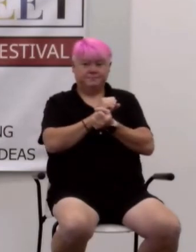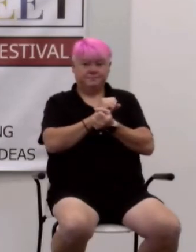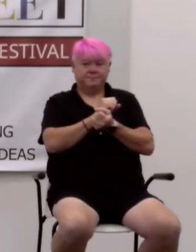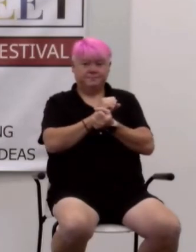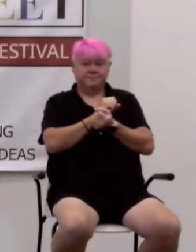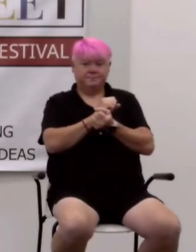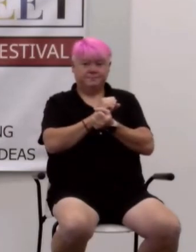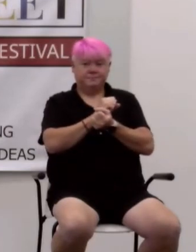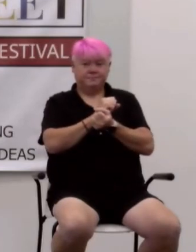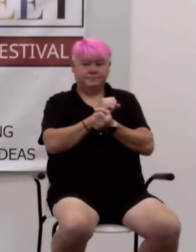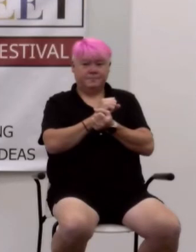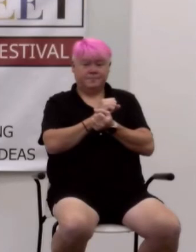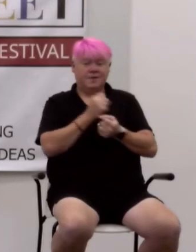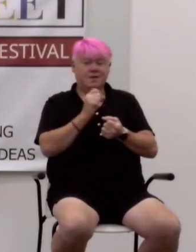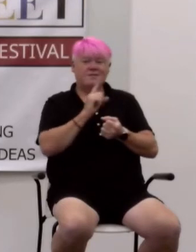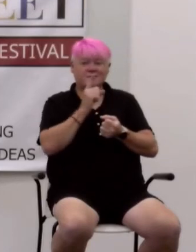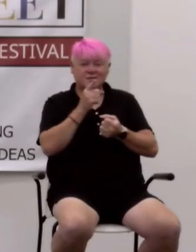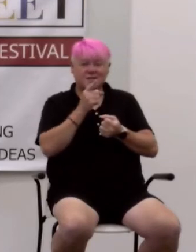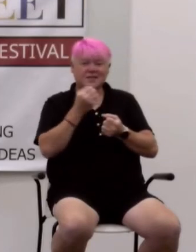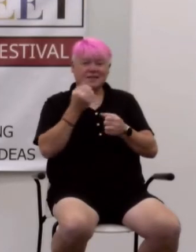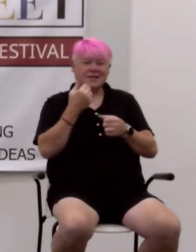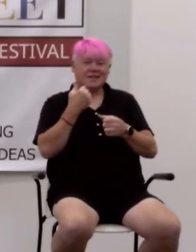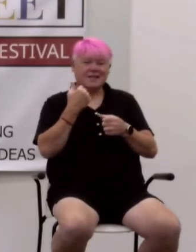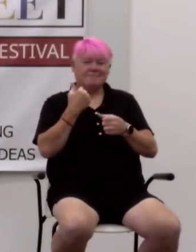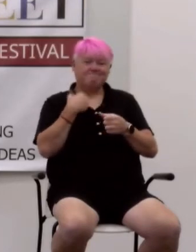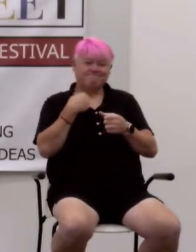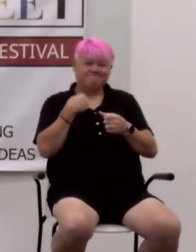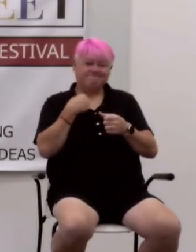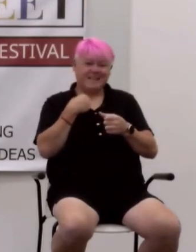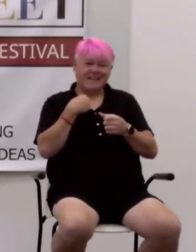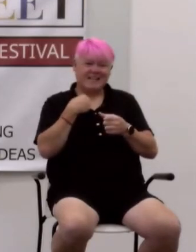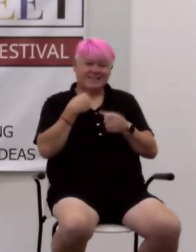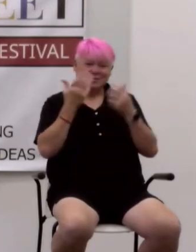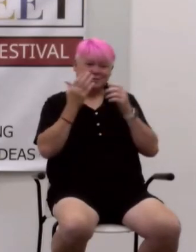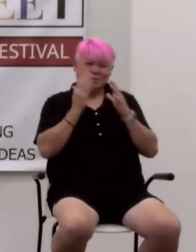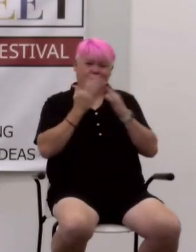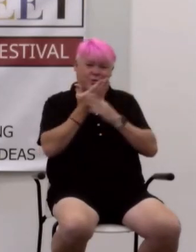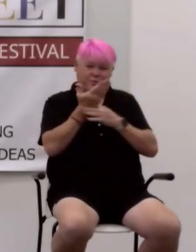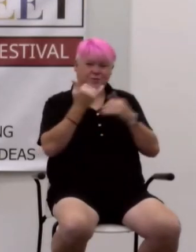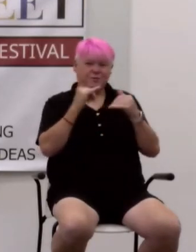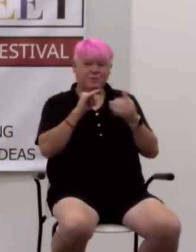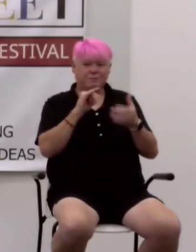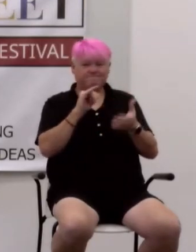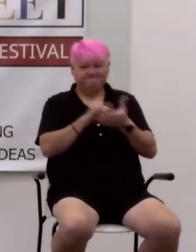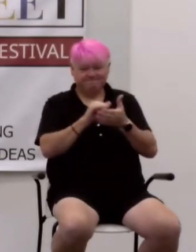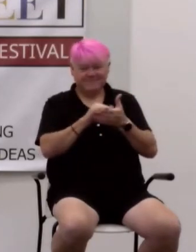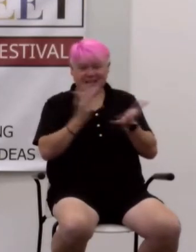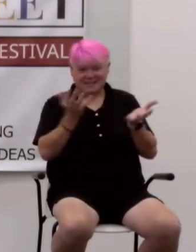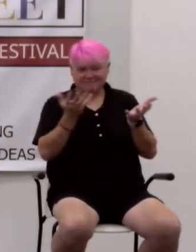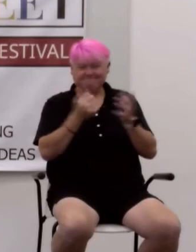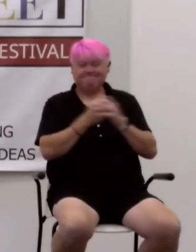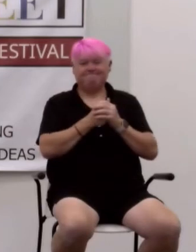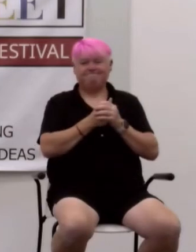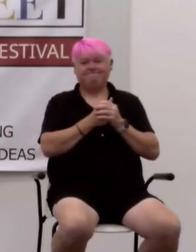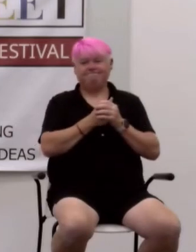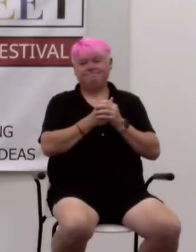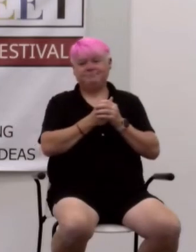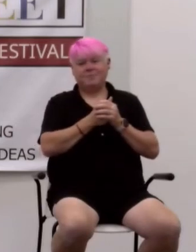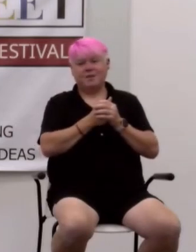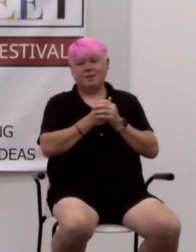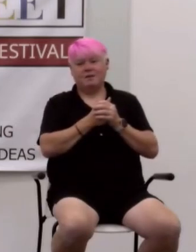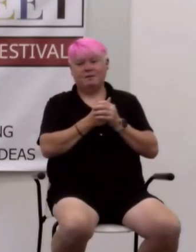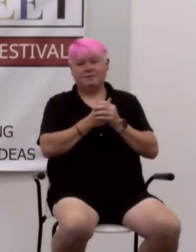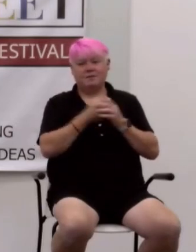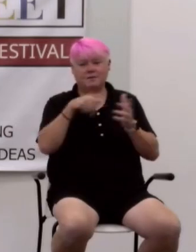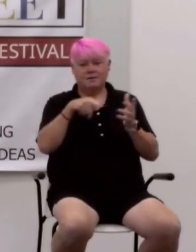so I really had to get over that. I had to recover from that. Also, the publicity for The